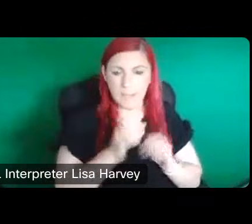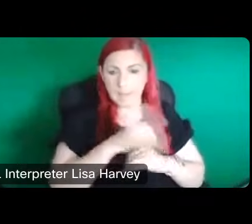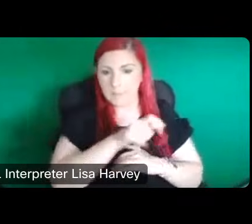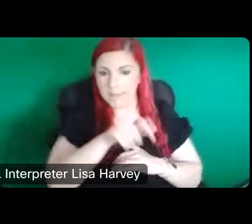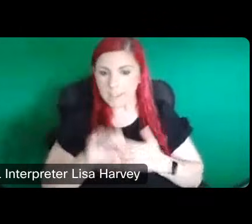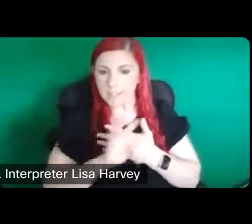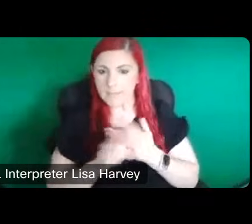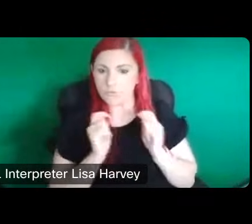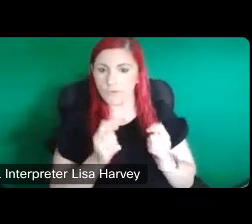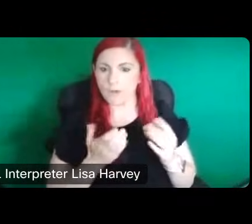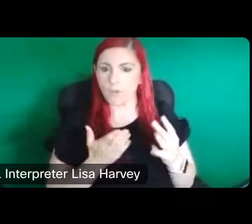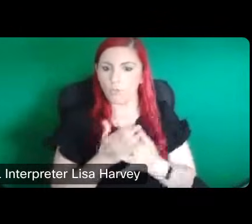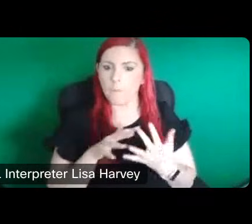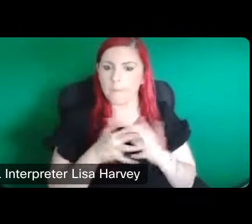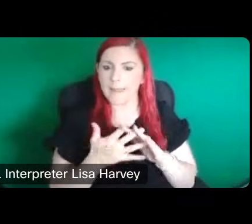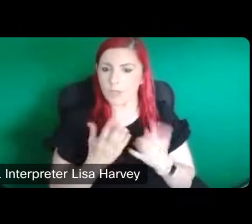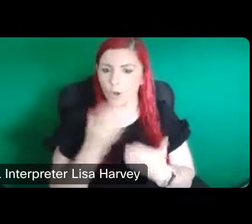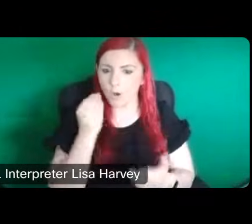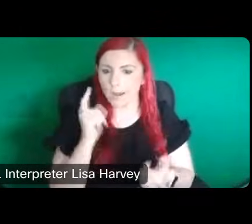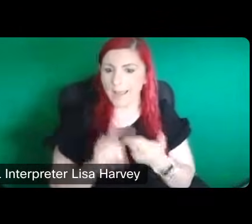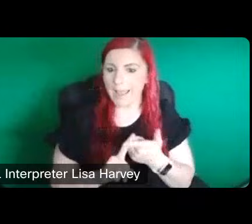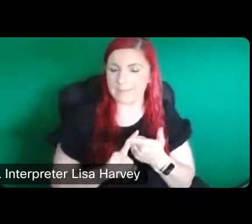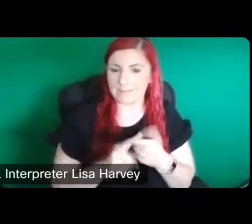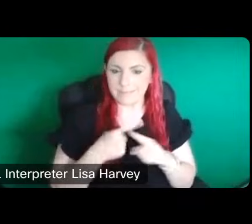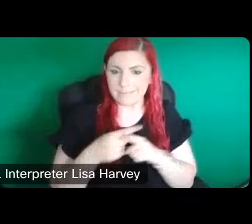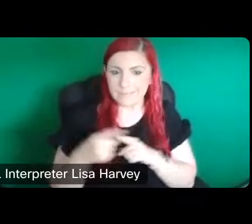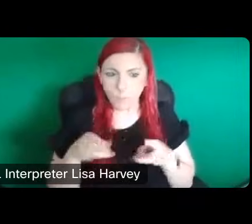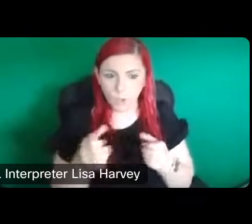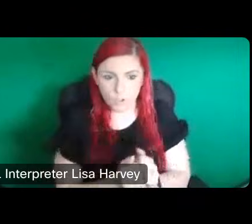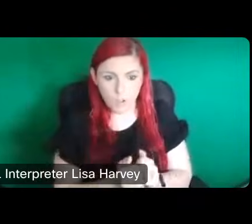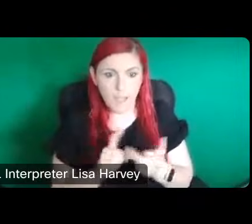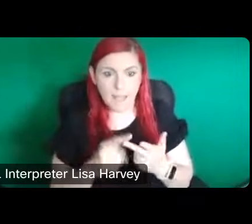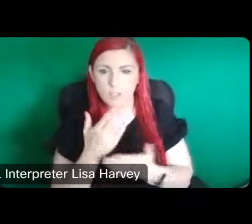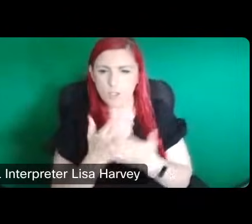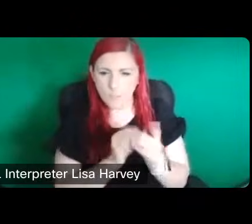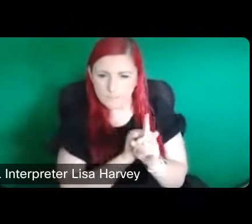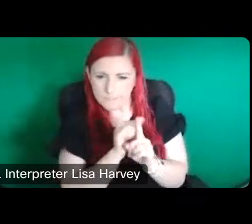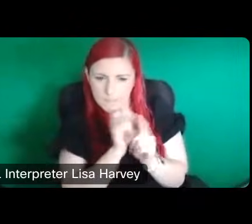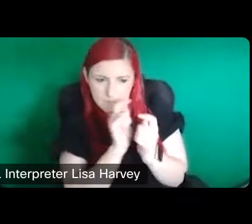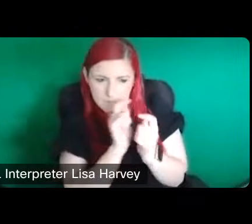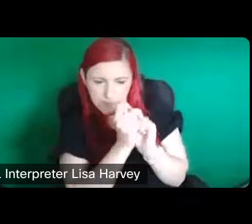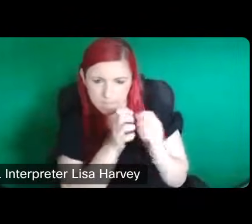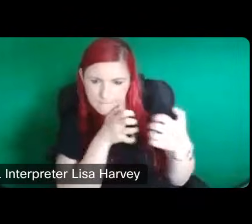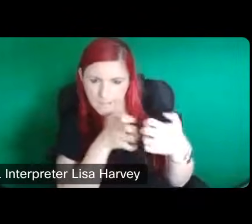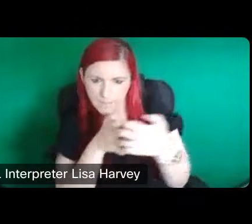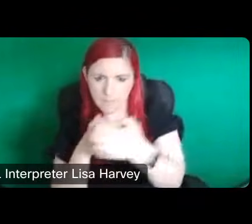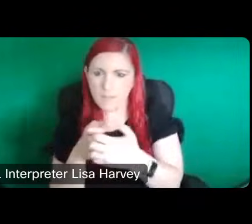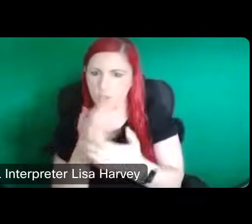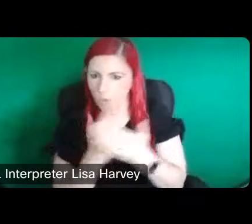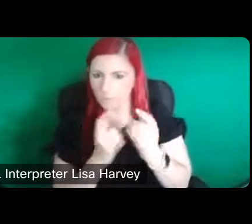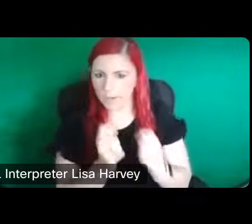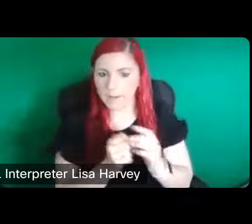workshops, and some bespoke supports based on roles and settings. All of this moves us from